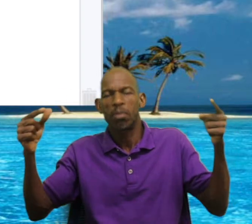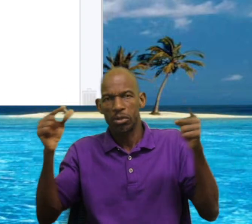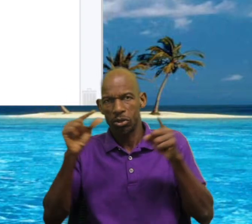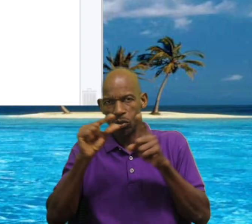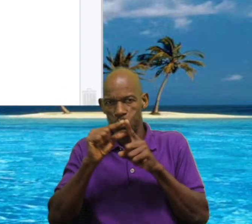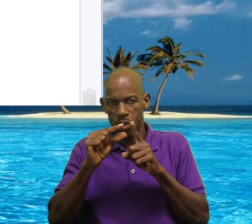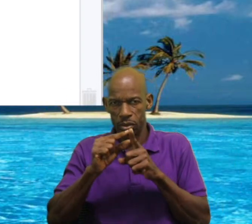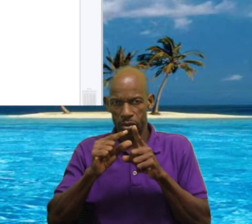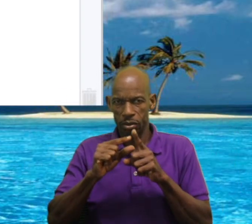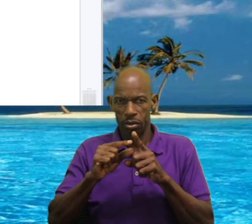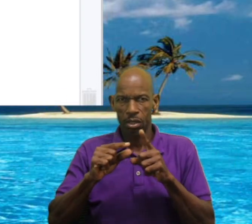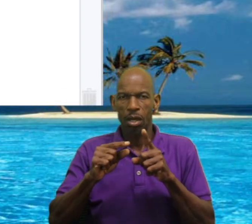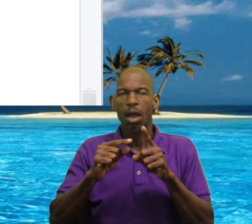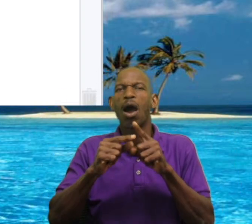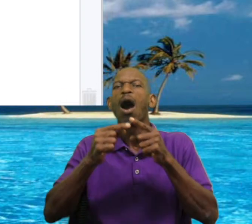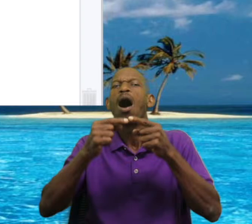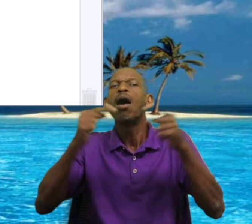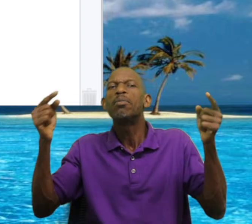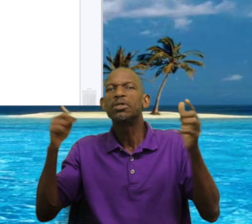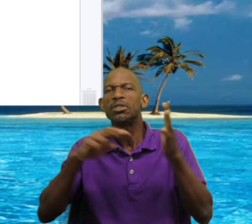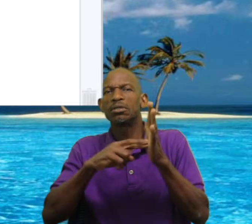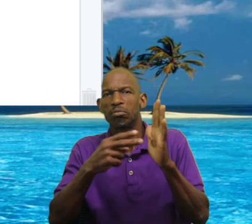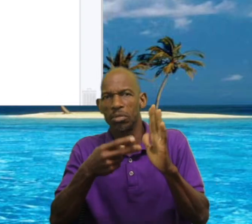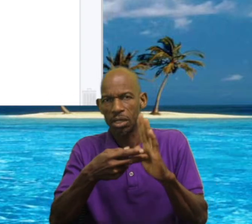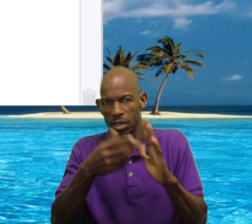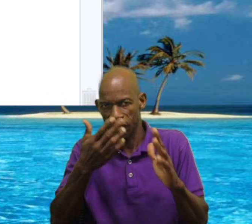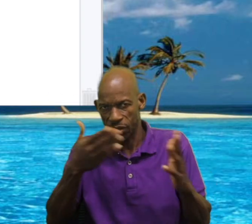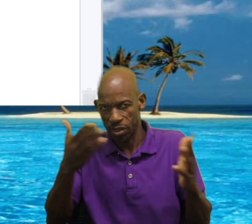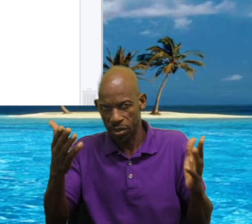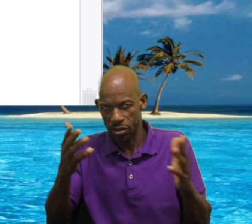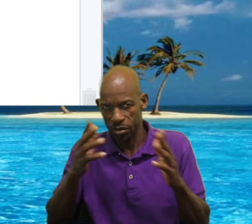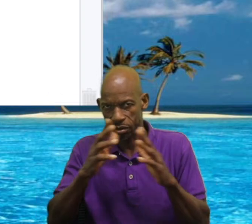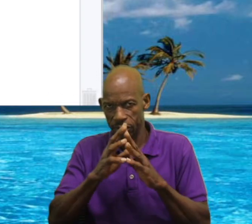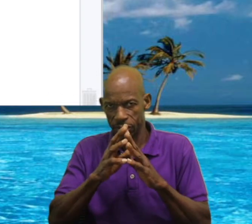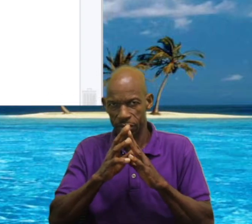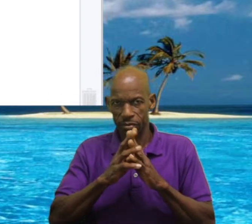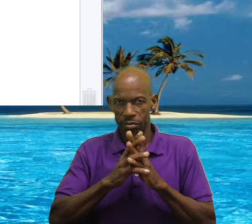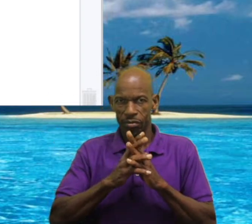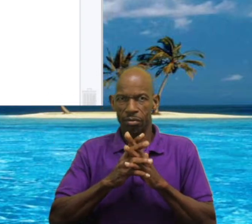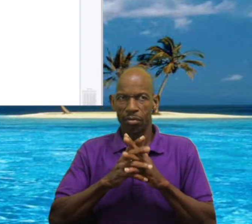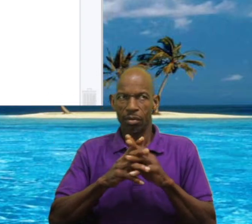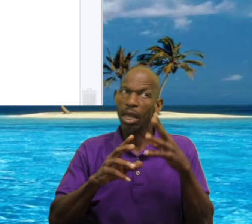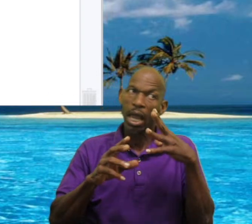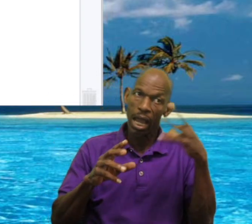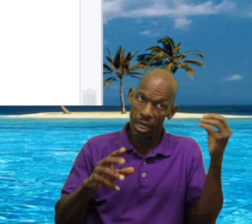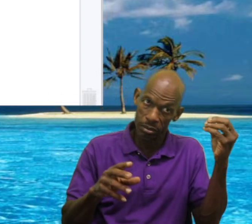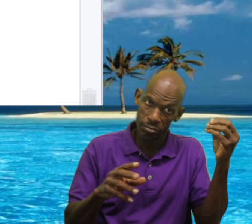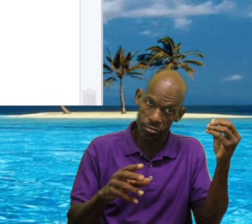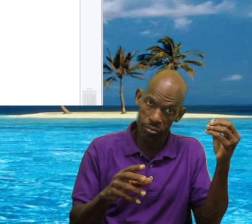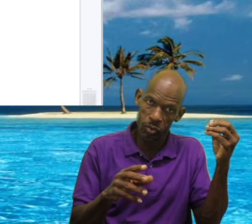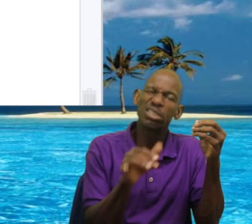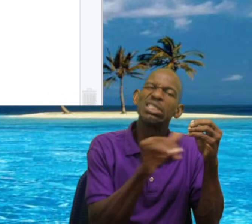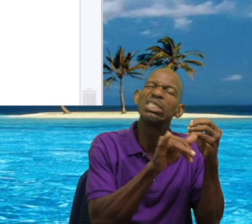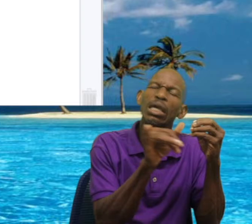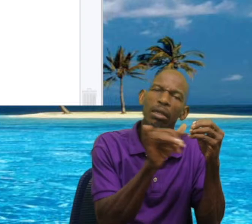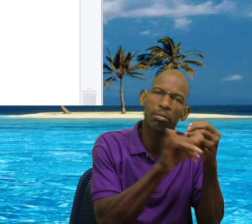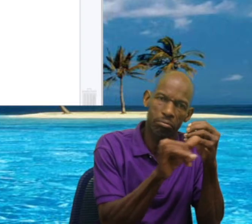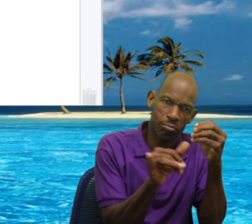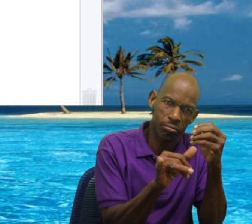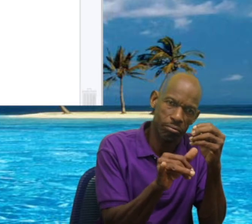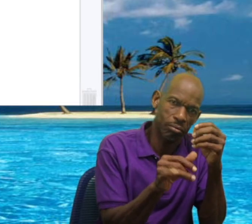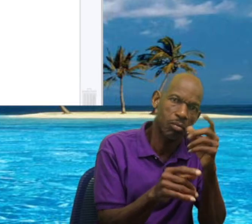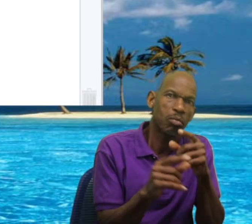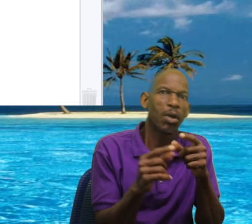words that are opposite in meaning, opposite, the opposite. Unlike and, where we use words that are similar, but